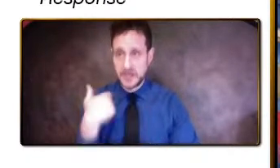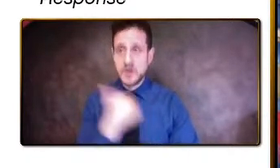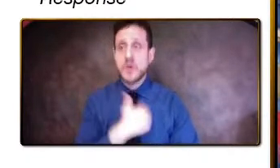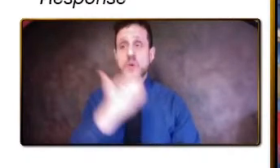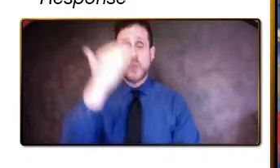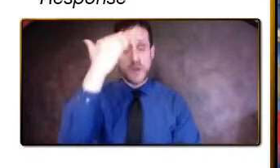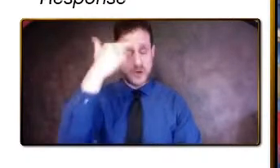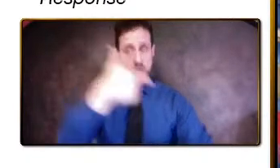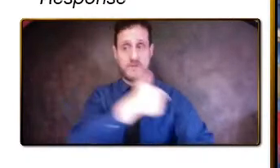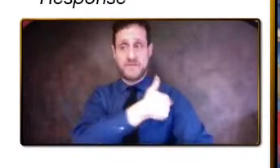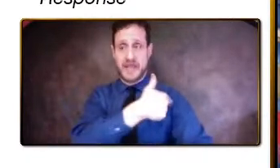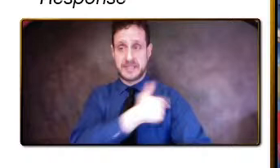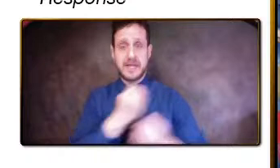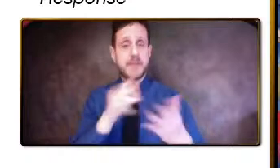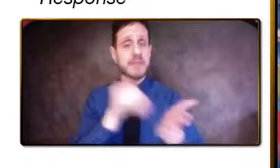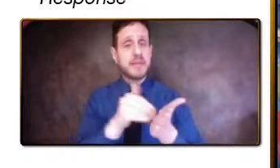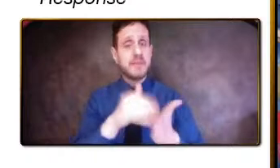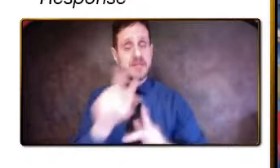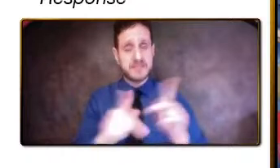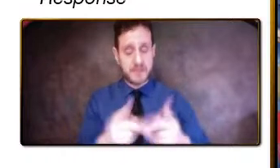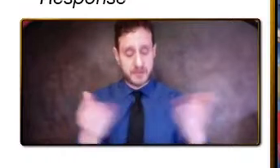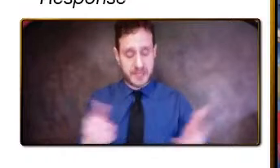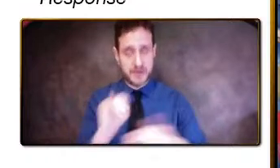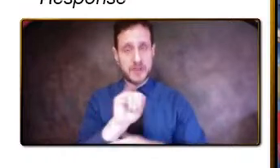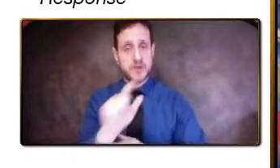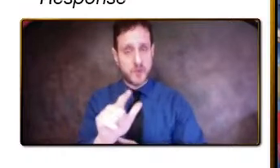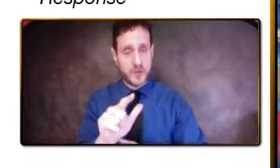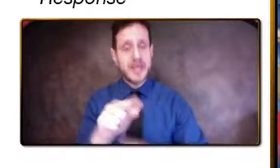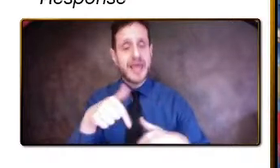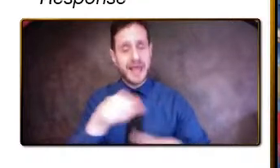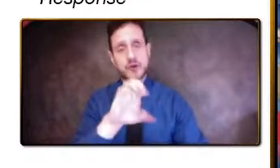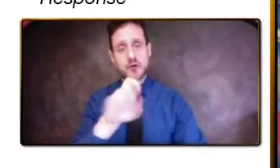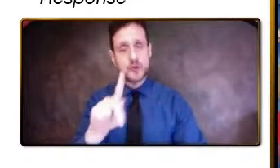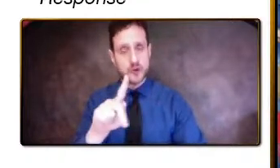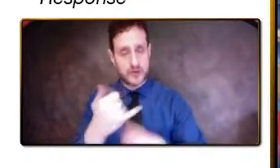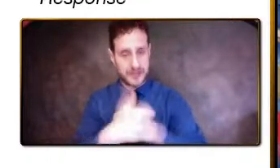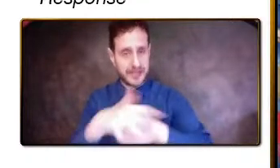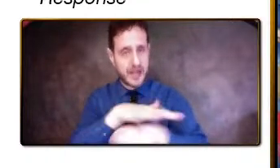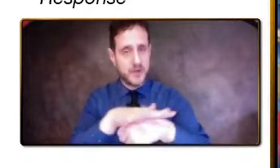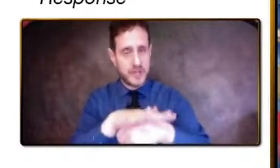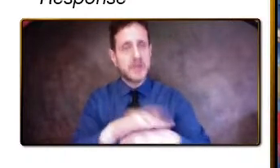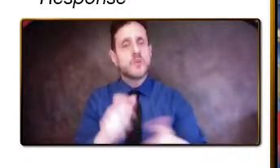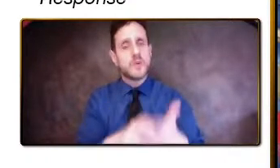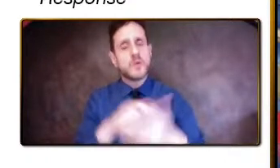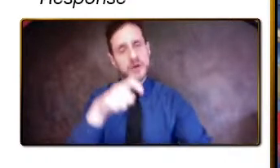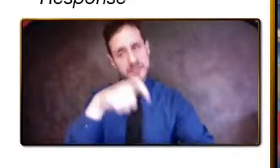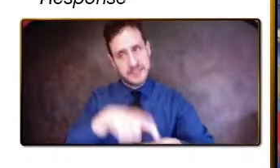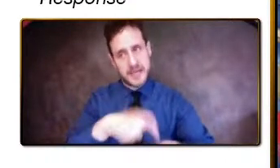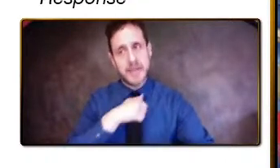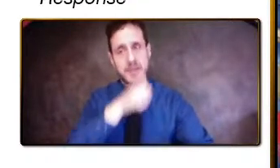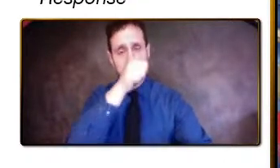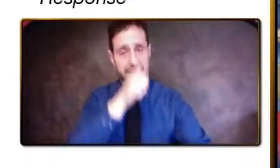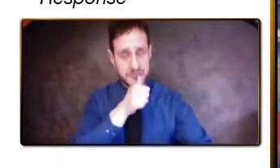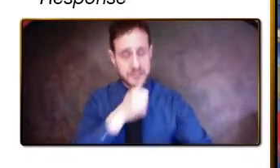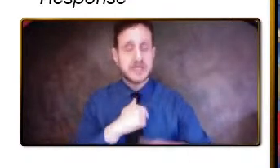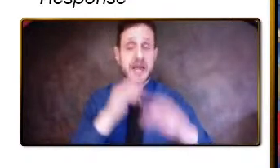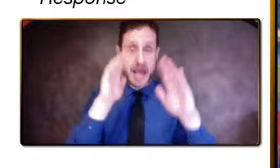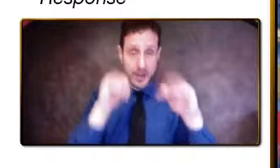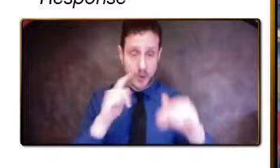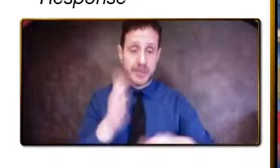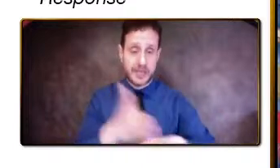of people in our state and county will take time and patience, and I'm hopeful that we can make meaningful progress in the months